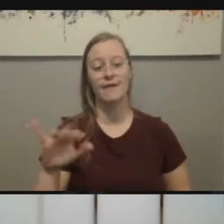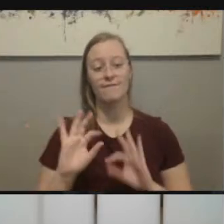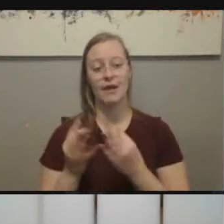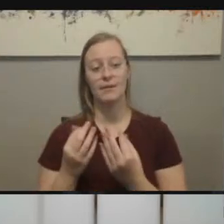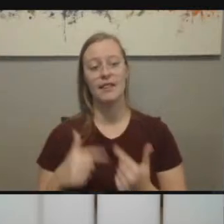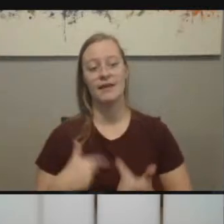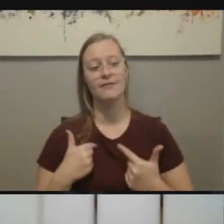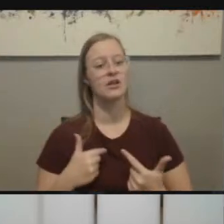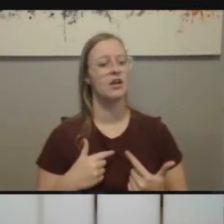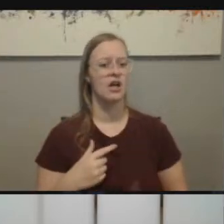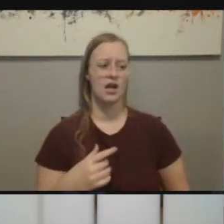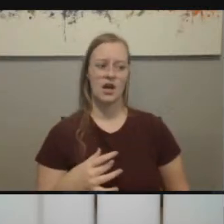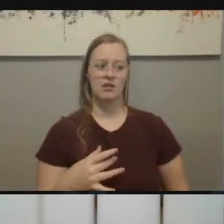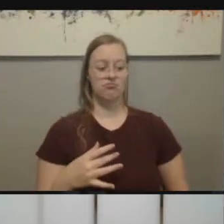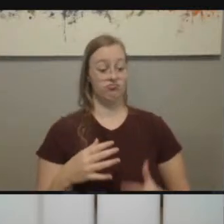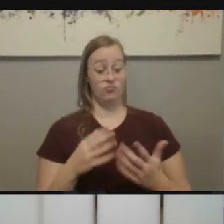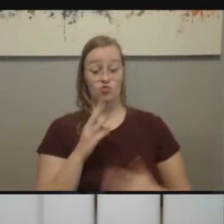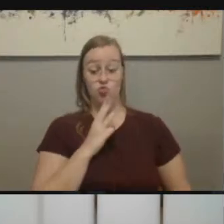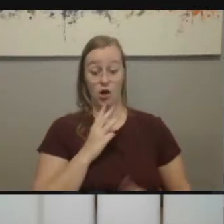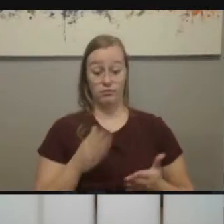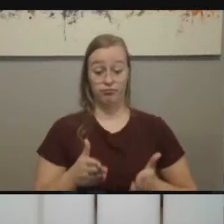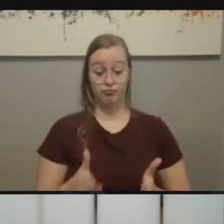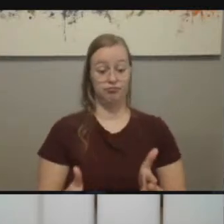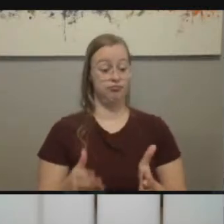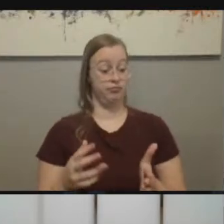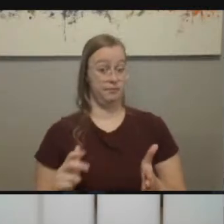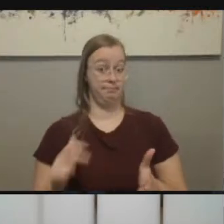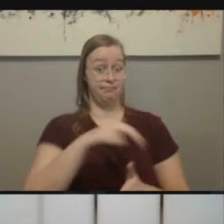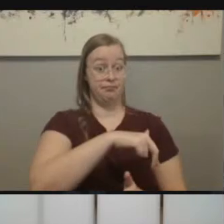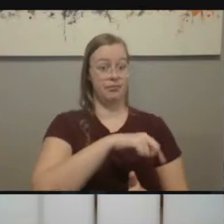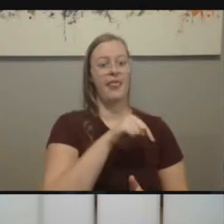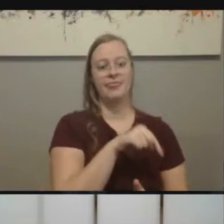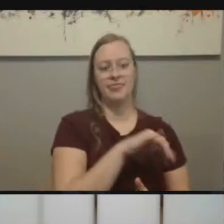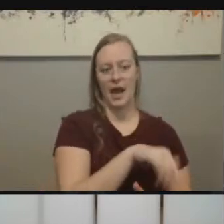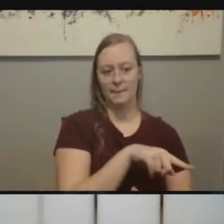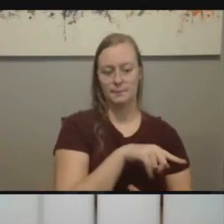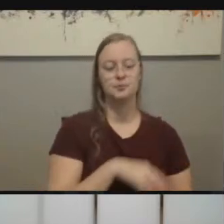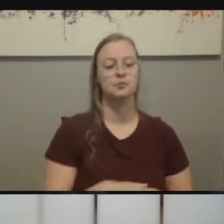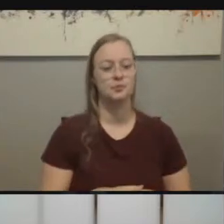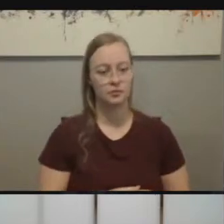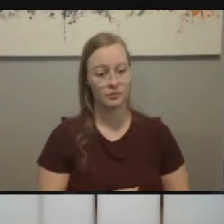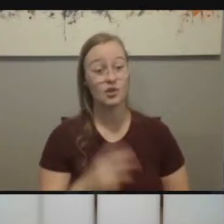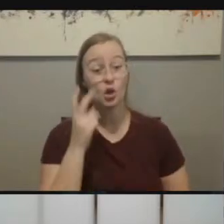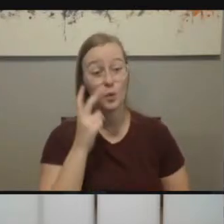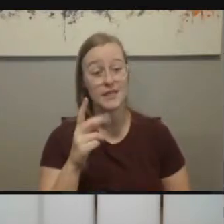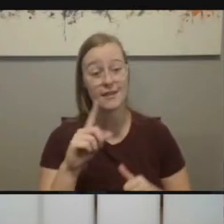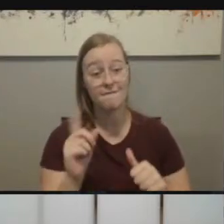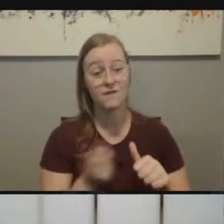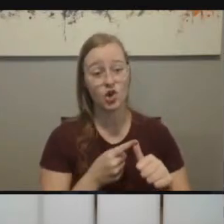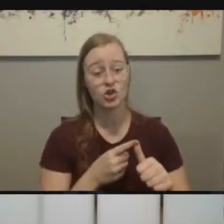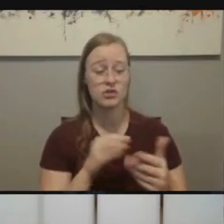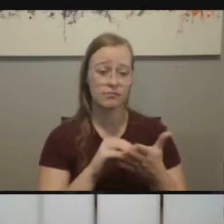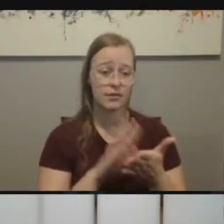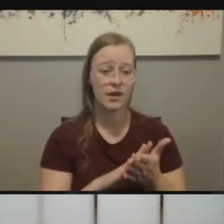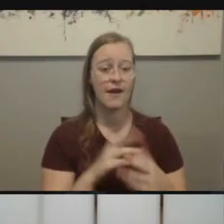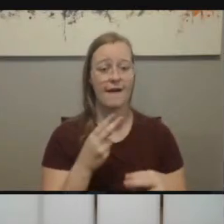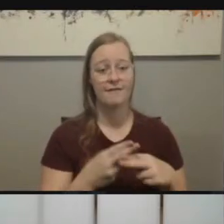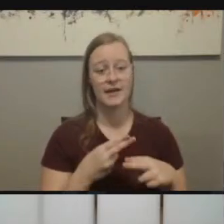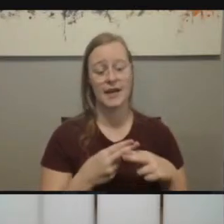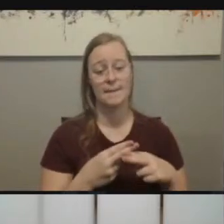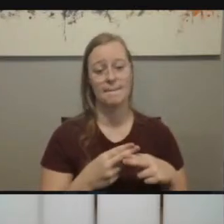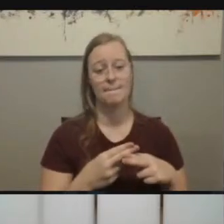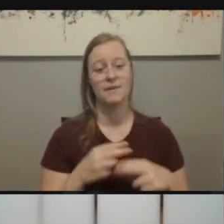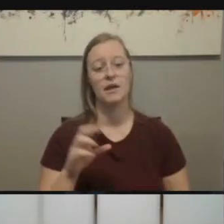over the creek from Home Hill Farm. We see the first recording of the name